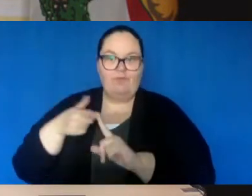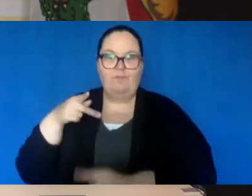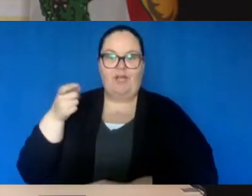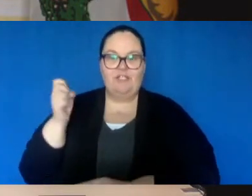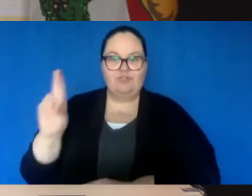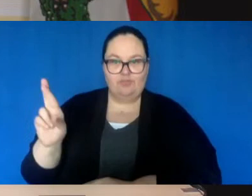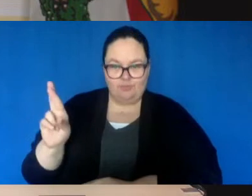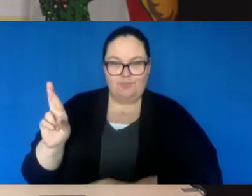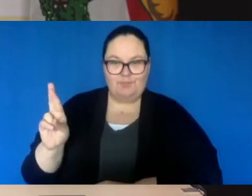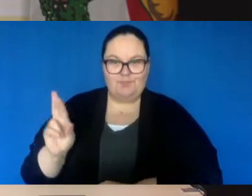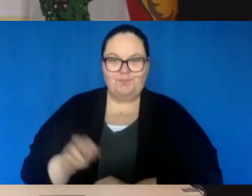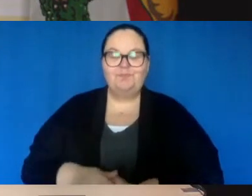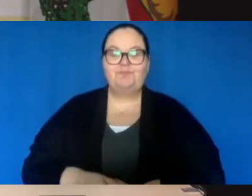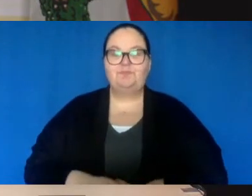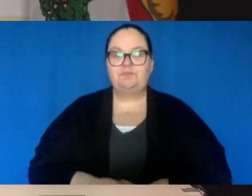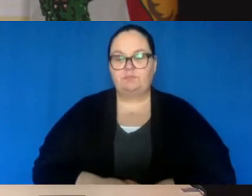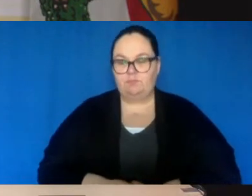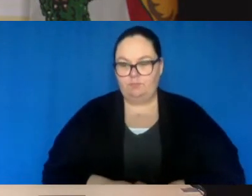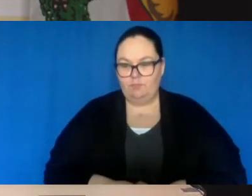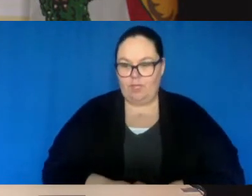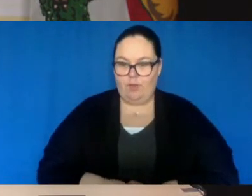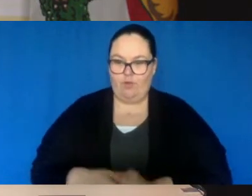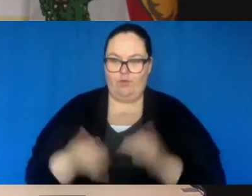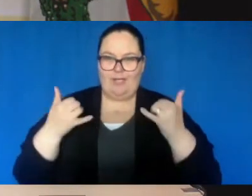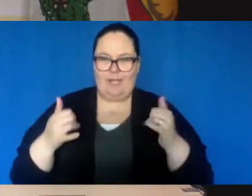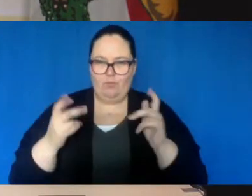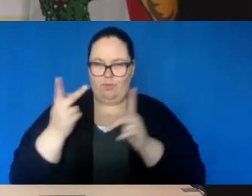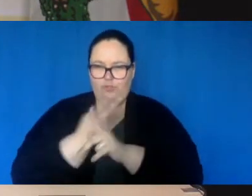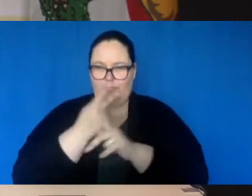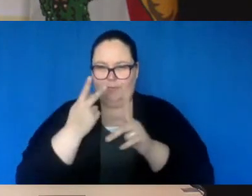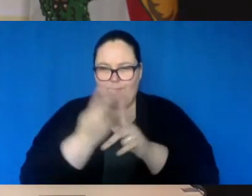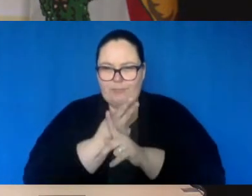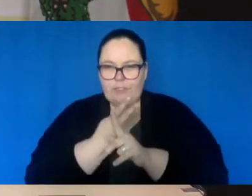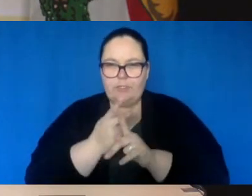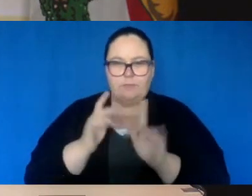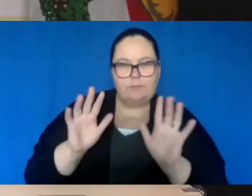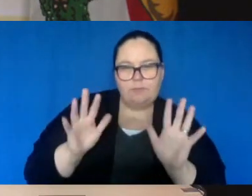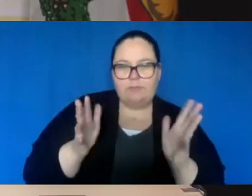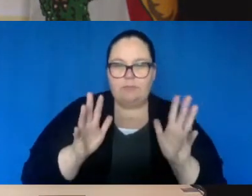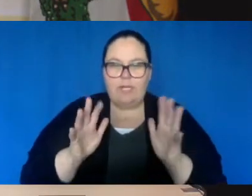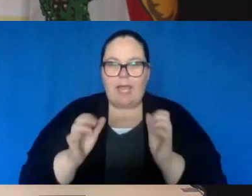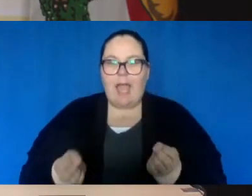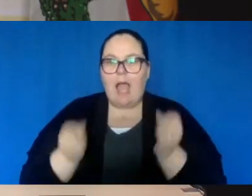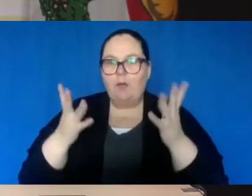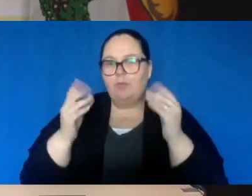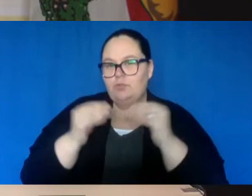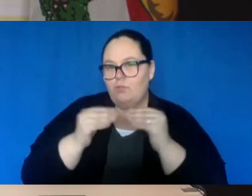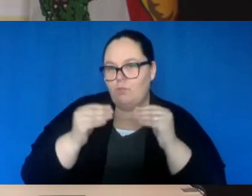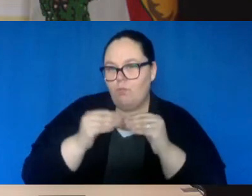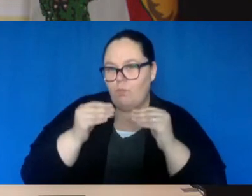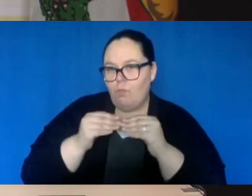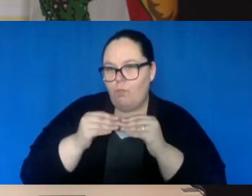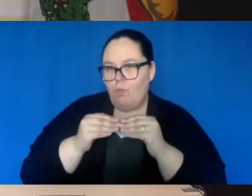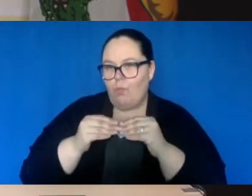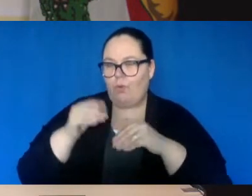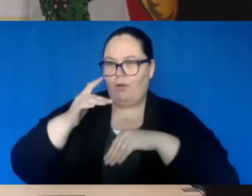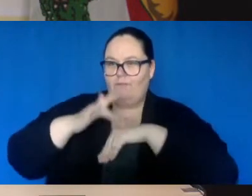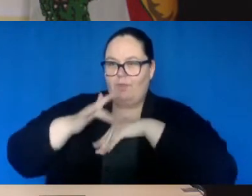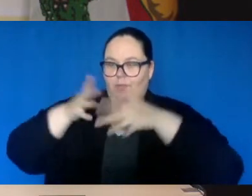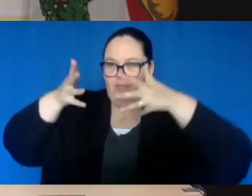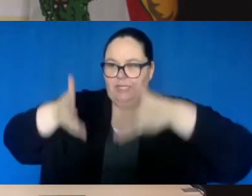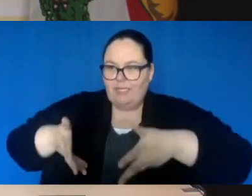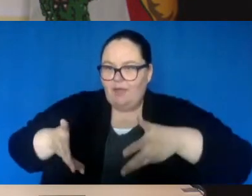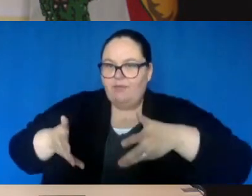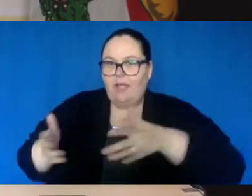bit for us, so that will take some. So we're just currently mapping out how much additional that will have, and also linking it with